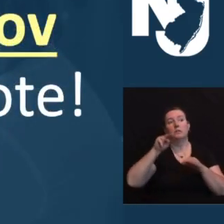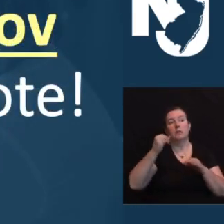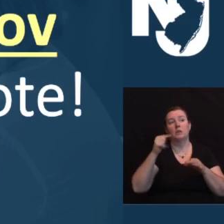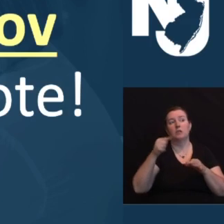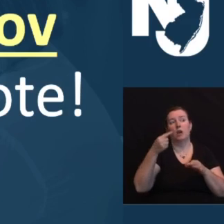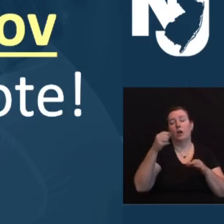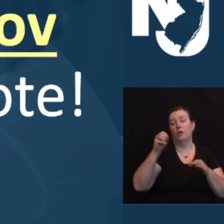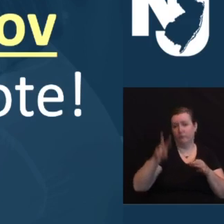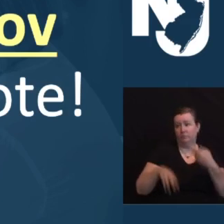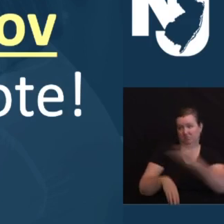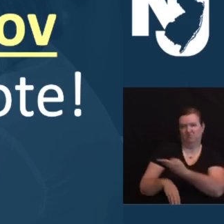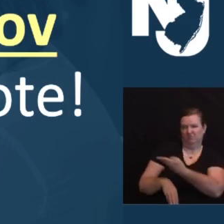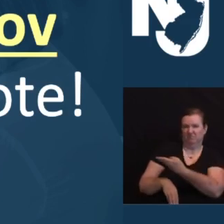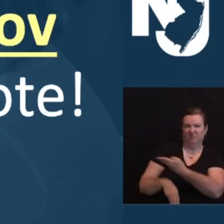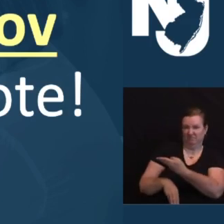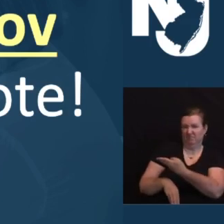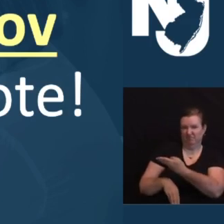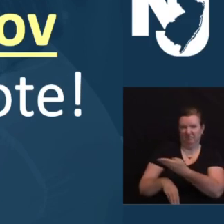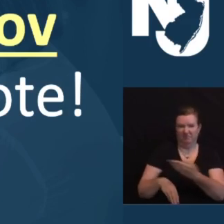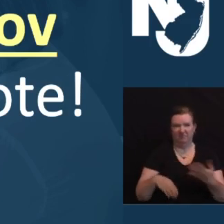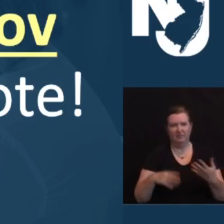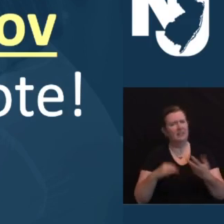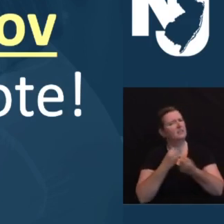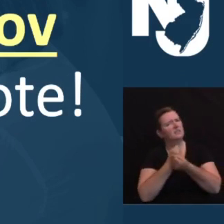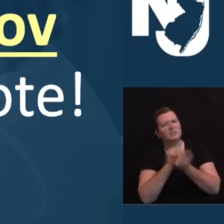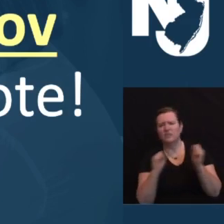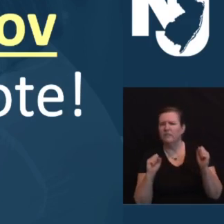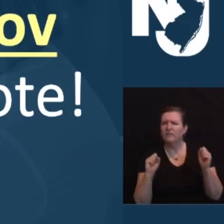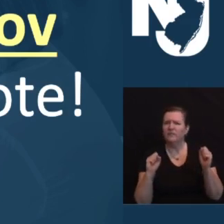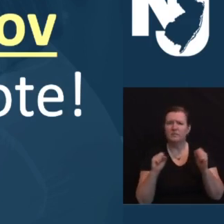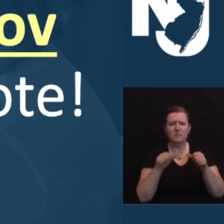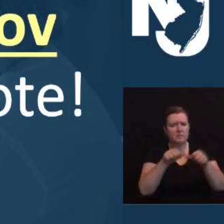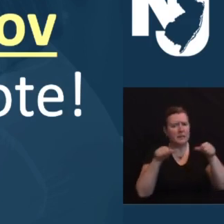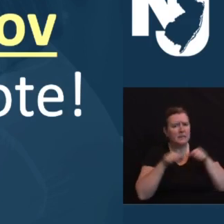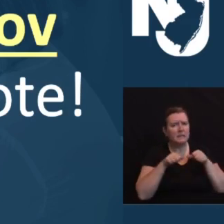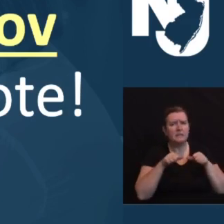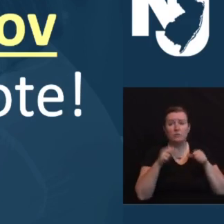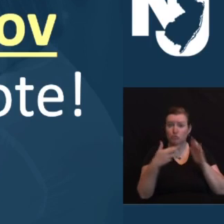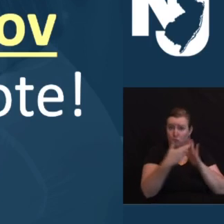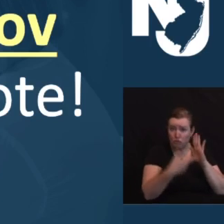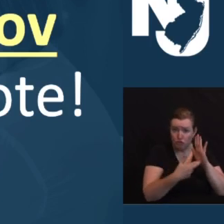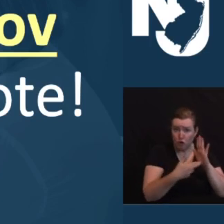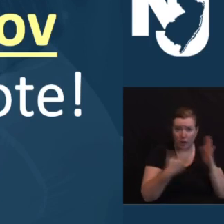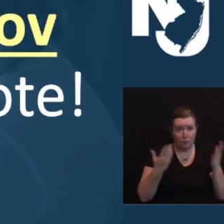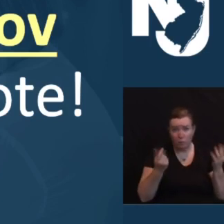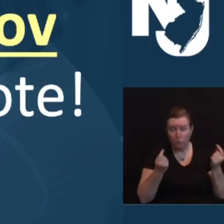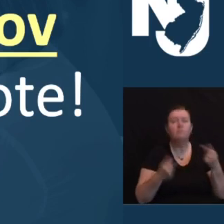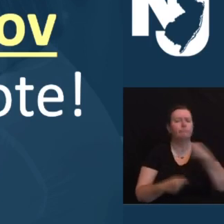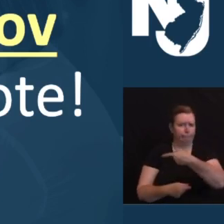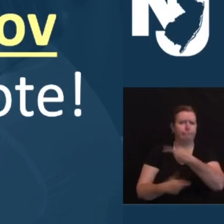vote.nj.gov, continues to provide a safe and secure means for voters to register. So far, more